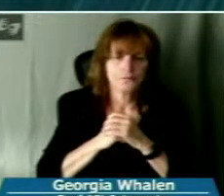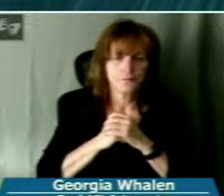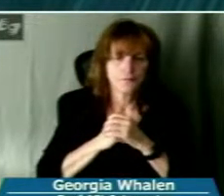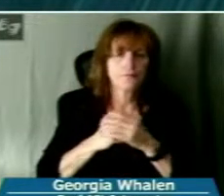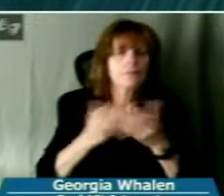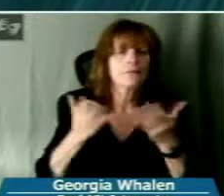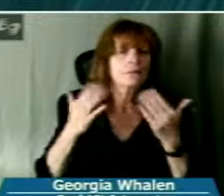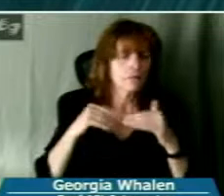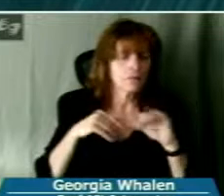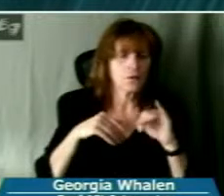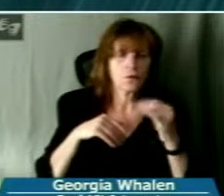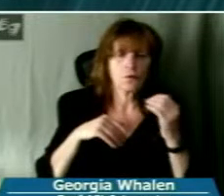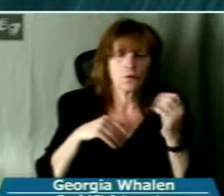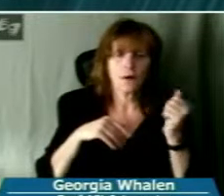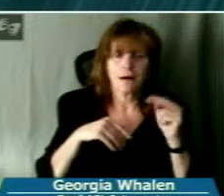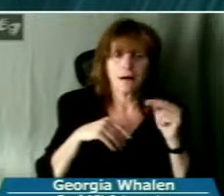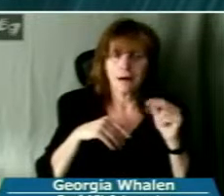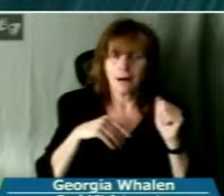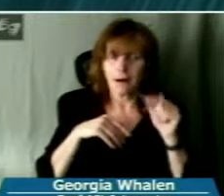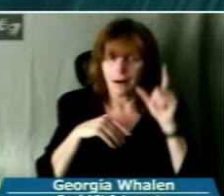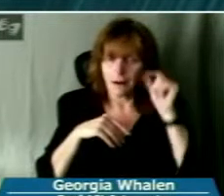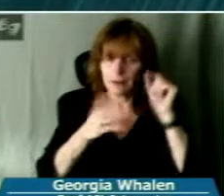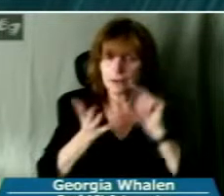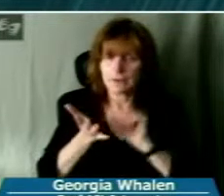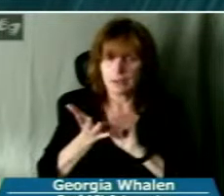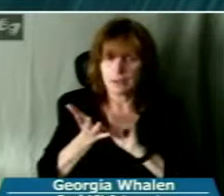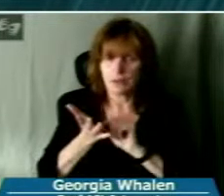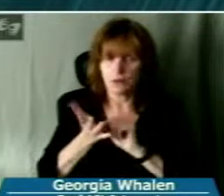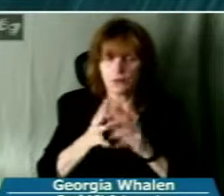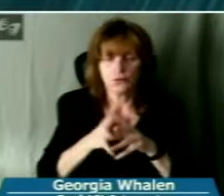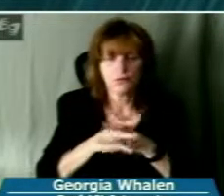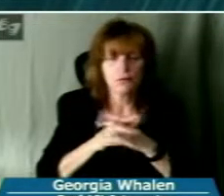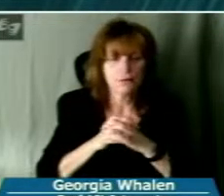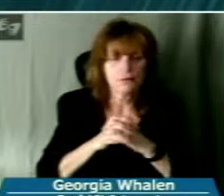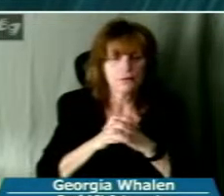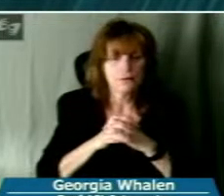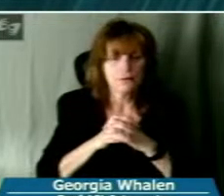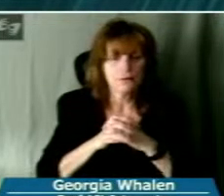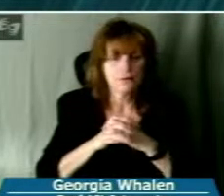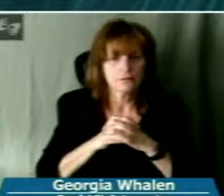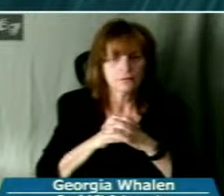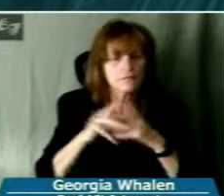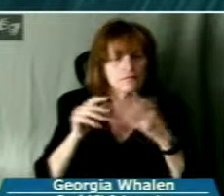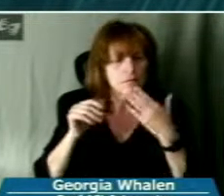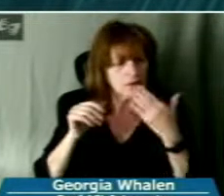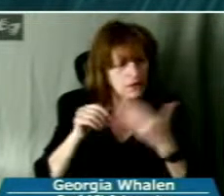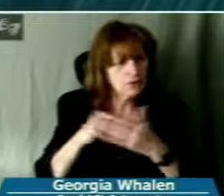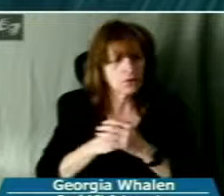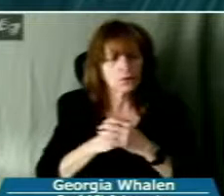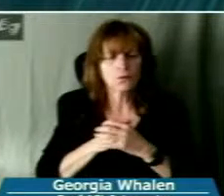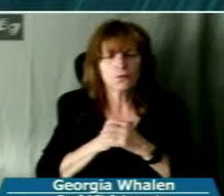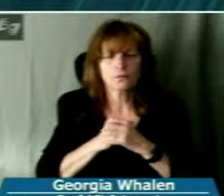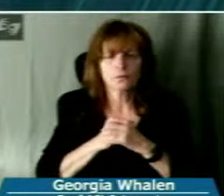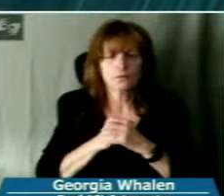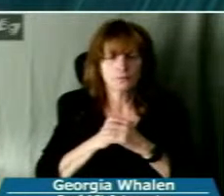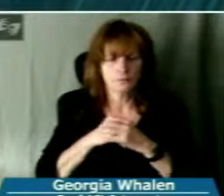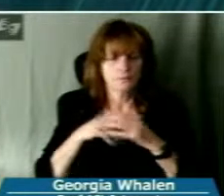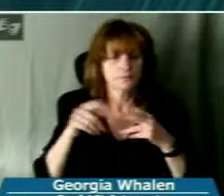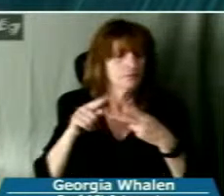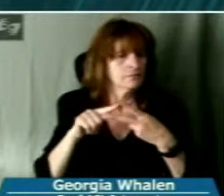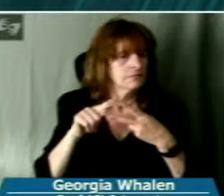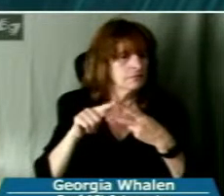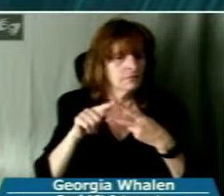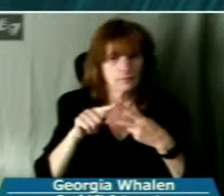Next question will be for Joanna from the Hamilton Spectator. Joanna, you can go ahead. Hi, thanks so much for taking my questions. My first question is,